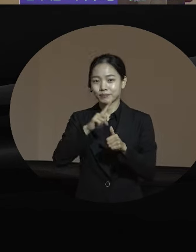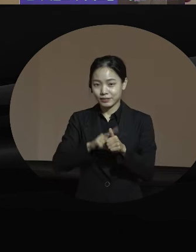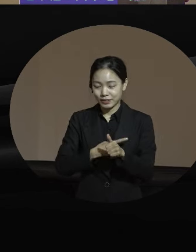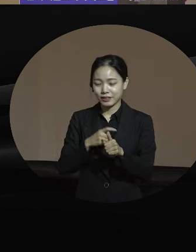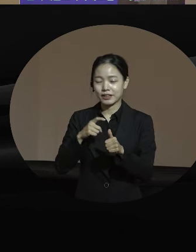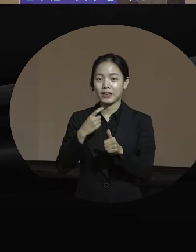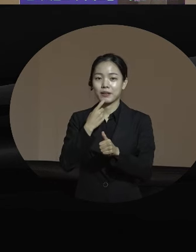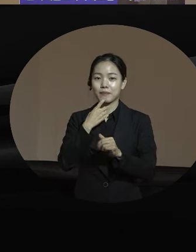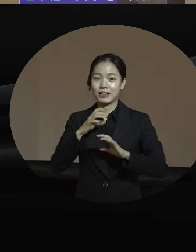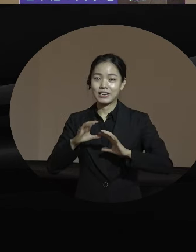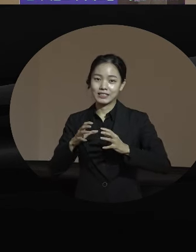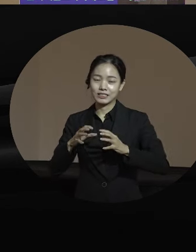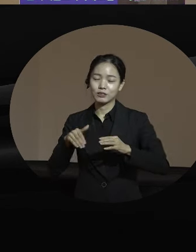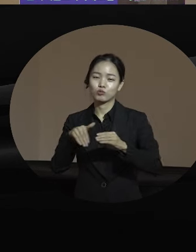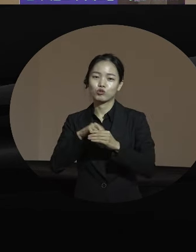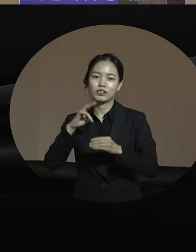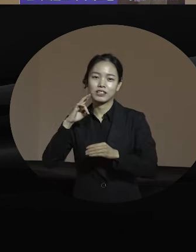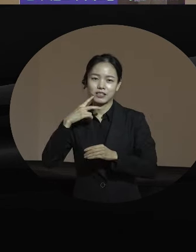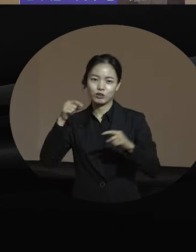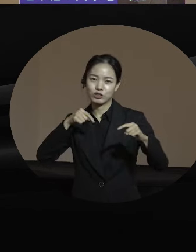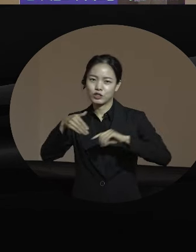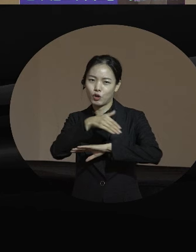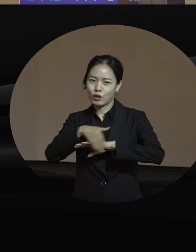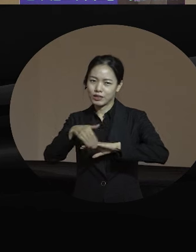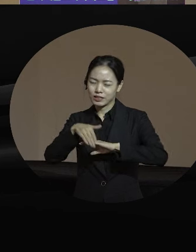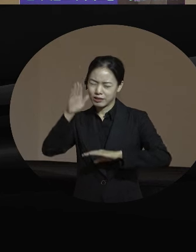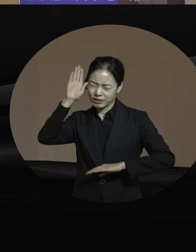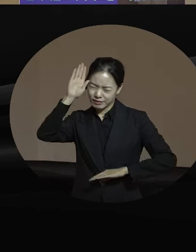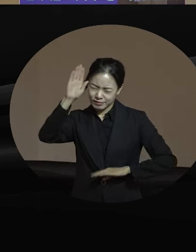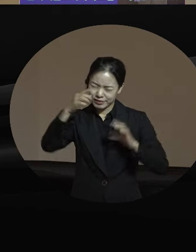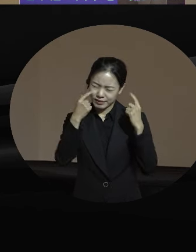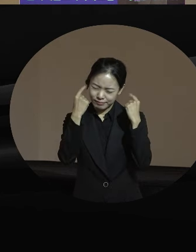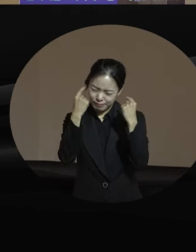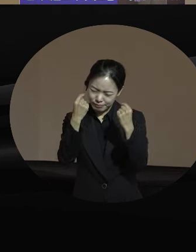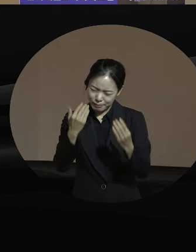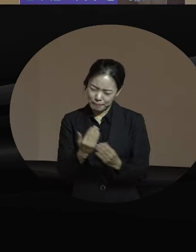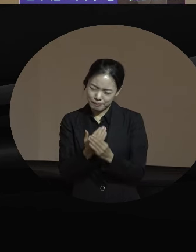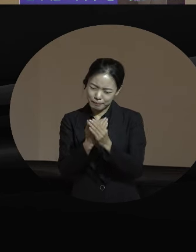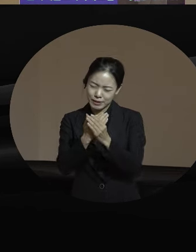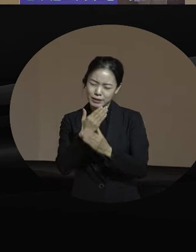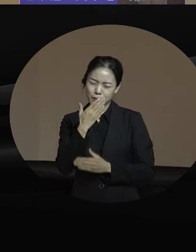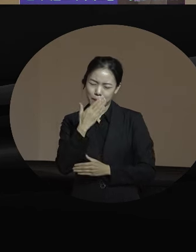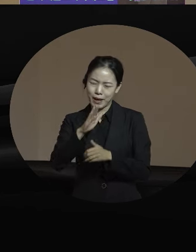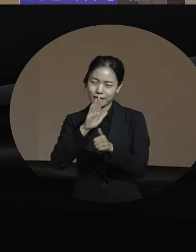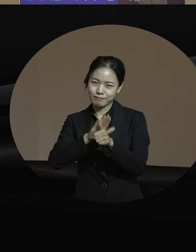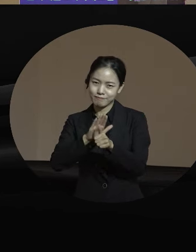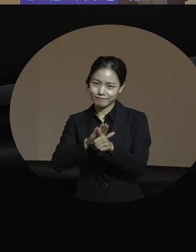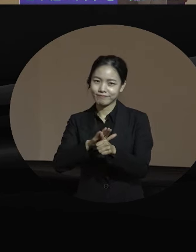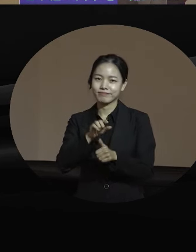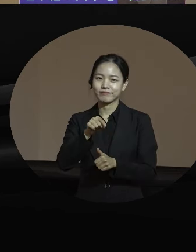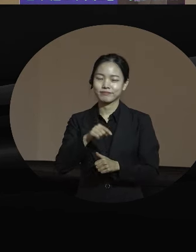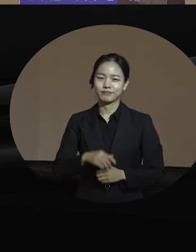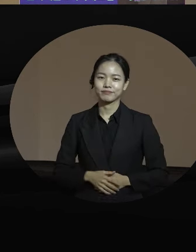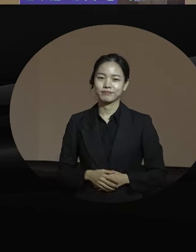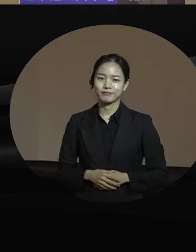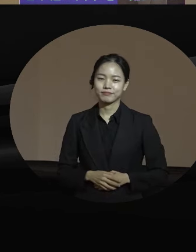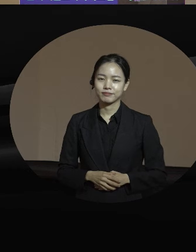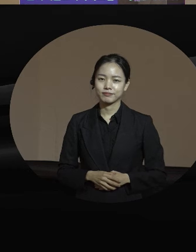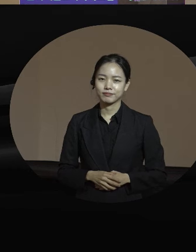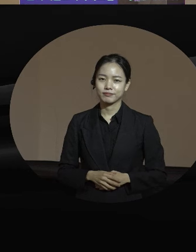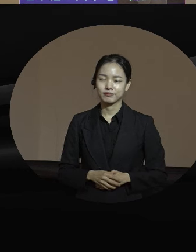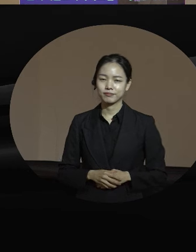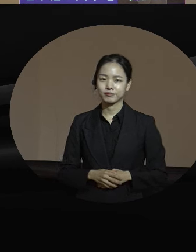cultural policy. The report outlines the key measures to achieve the goals government aims to submit the report